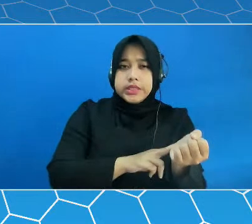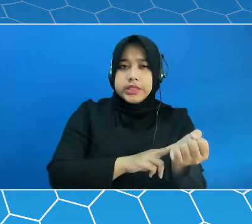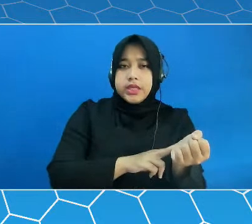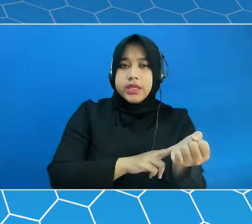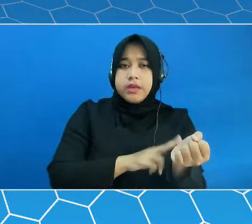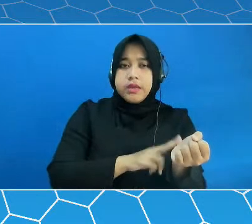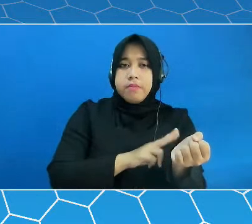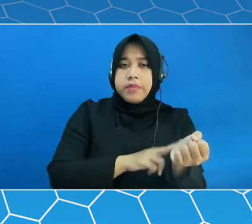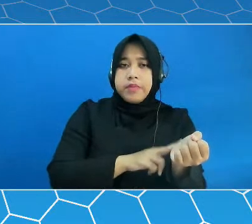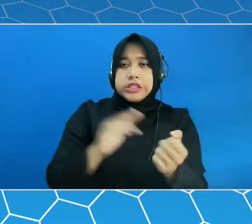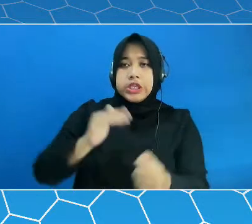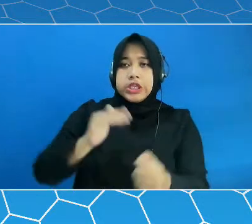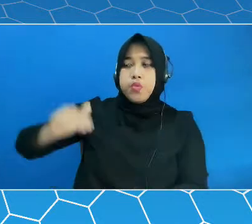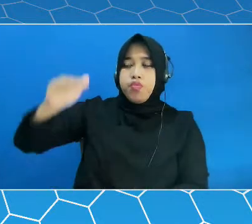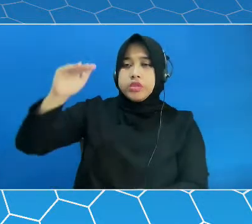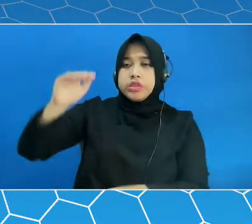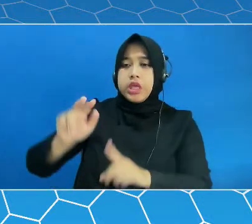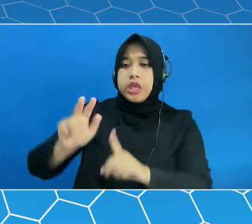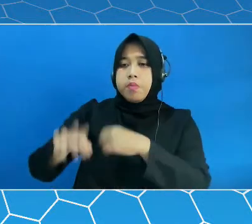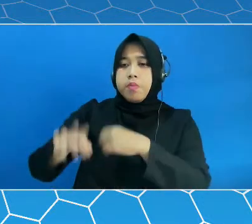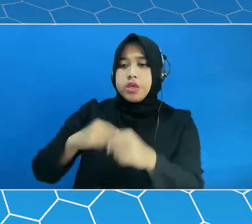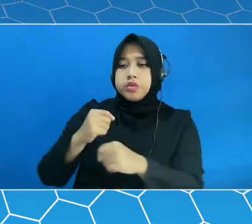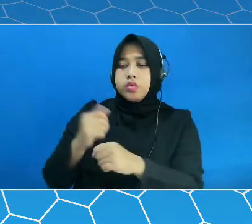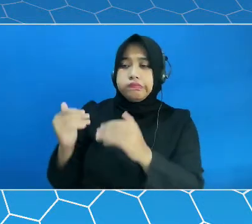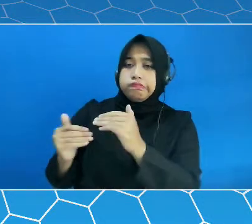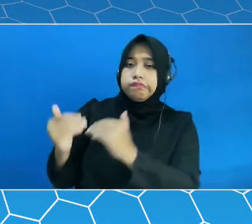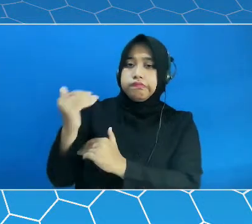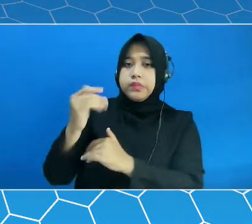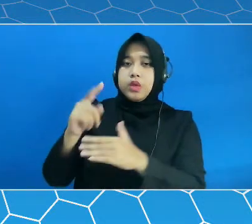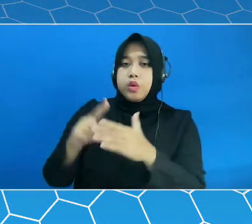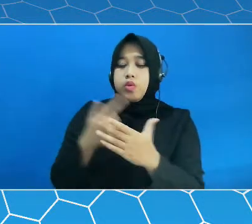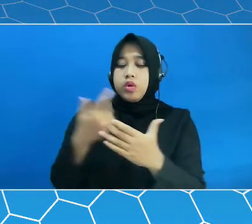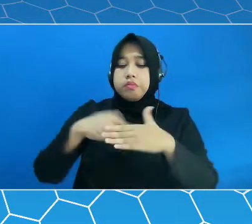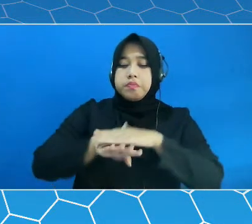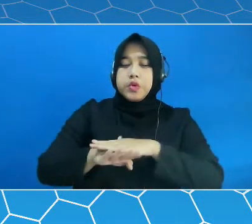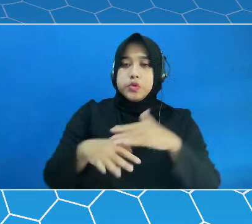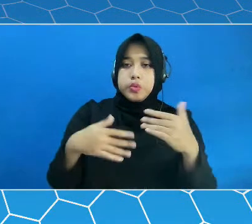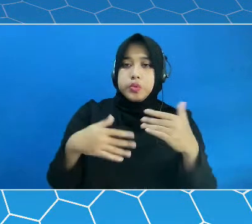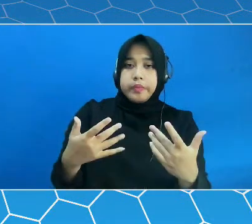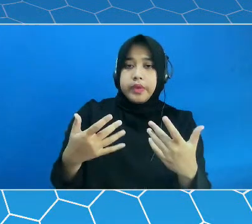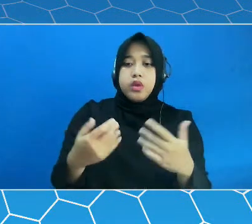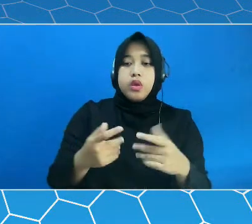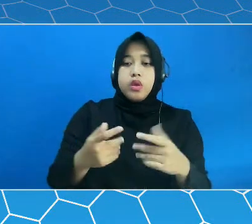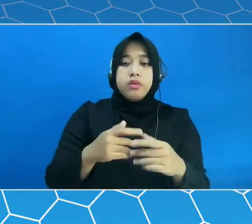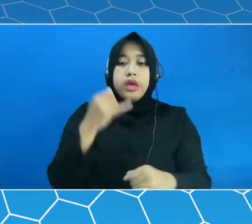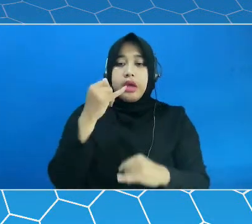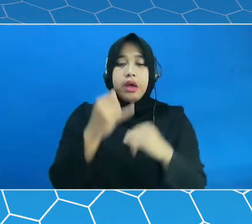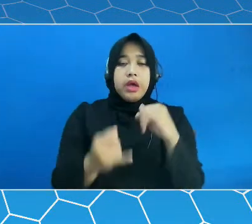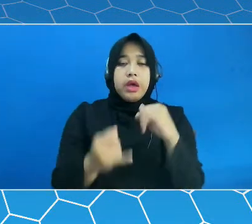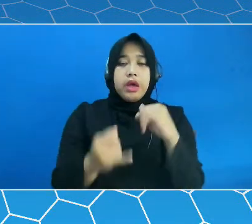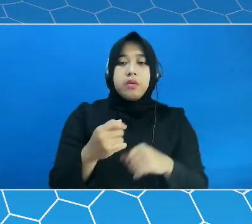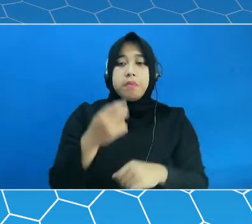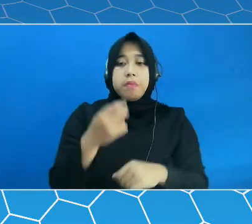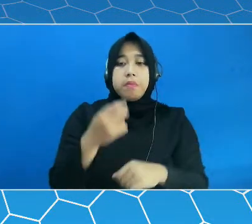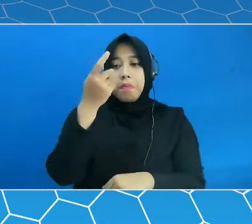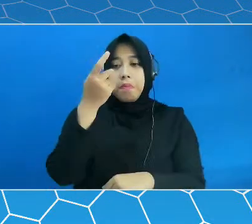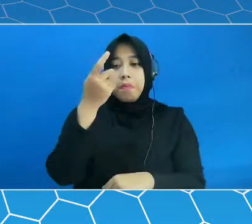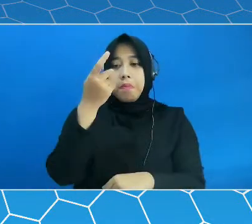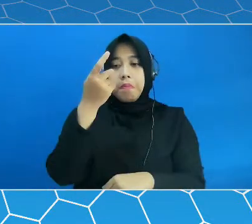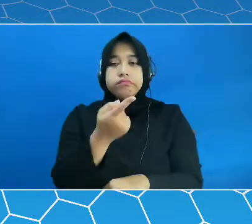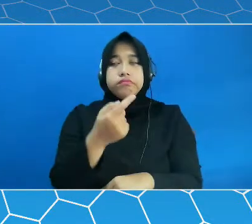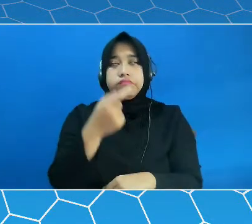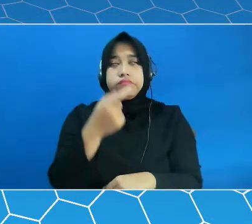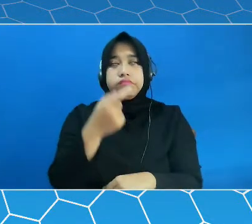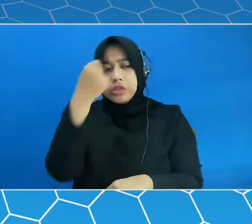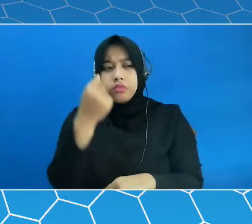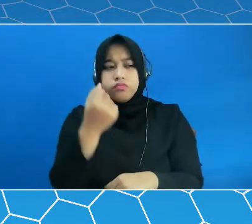the end of their admission. So with an estimated planned discharge at any time point within the next